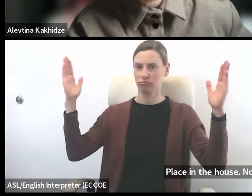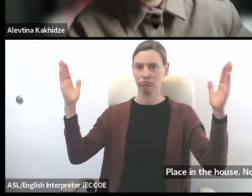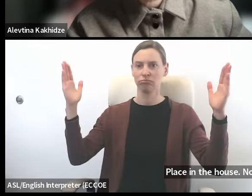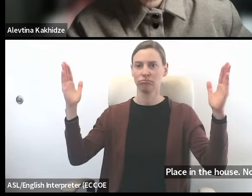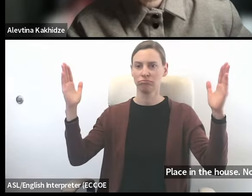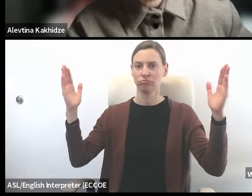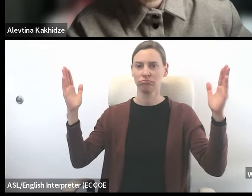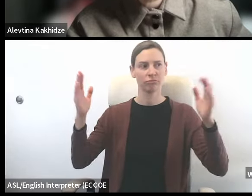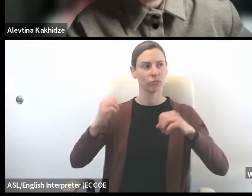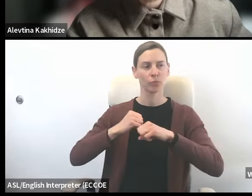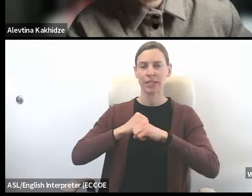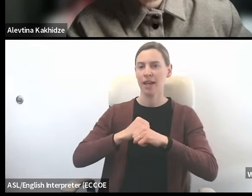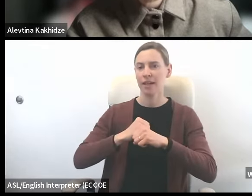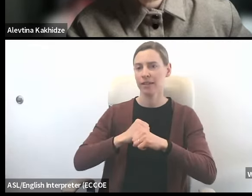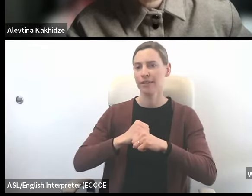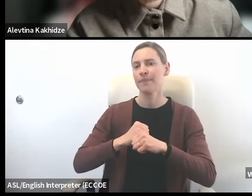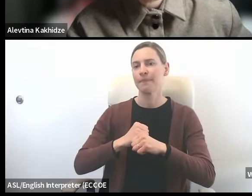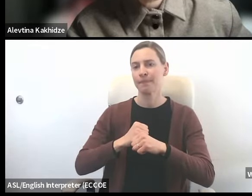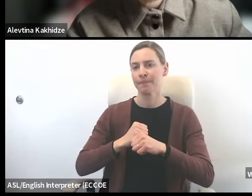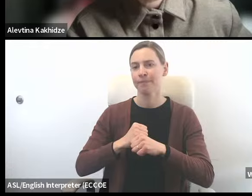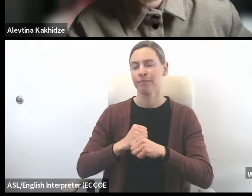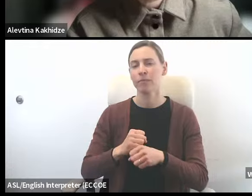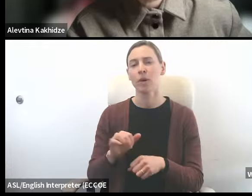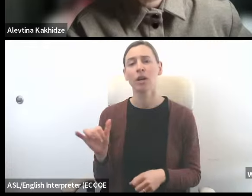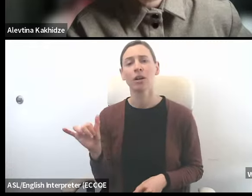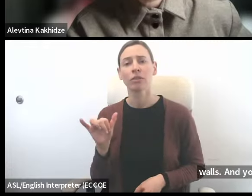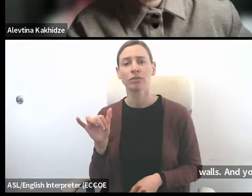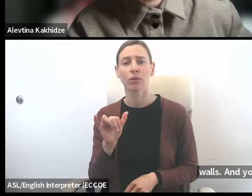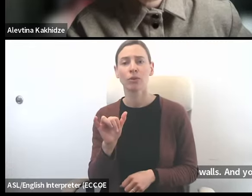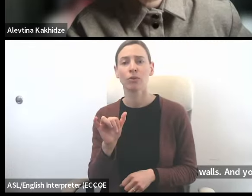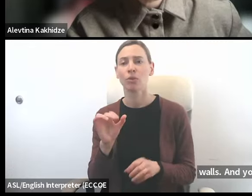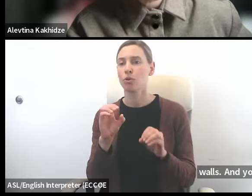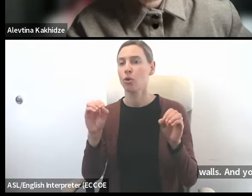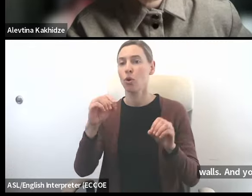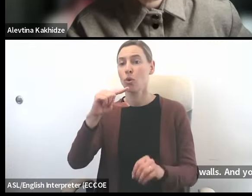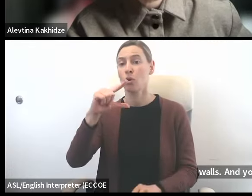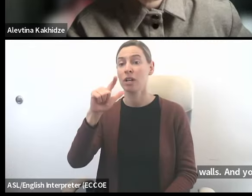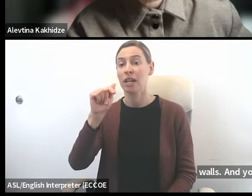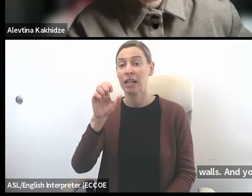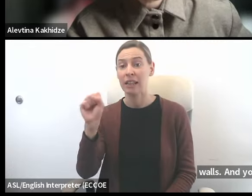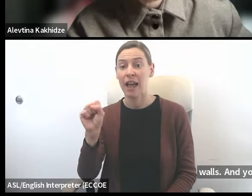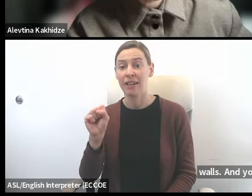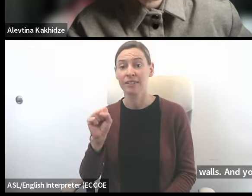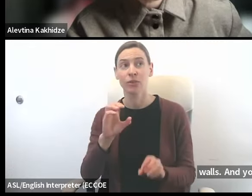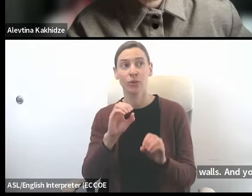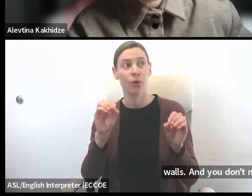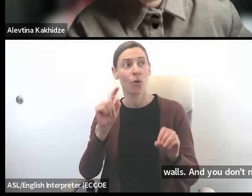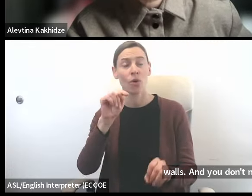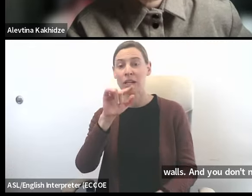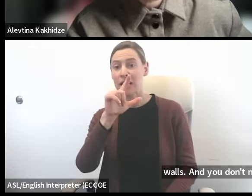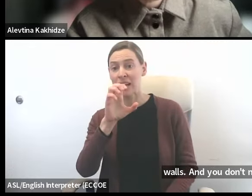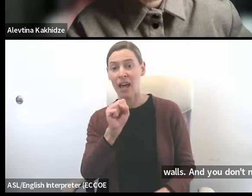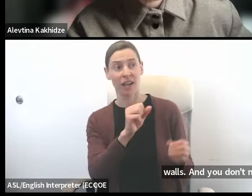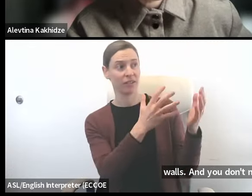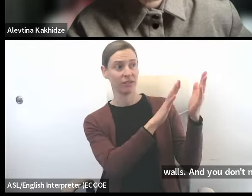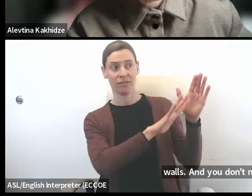and you don't need to have any glass around you or any tiles, because it's